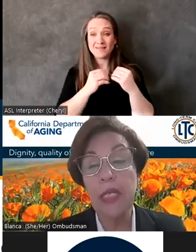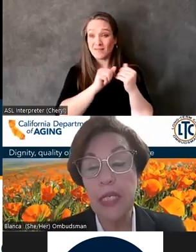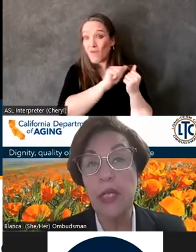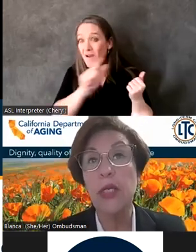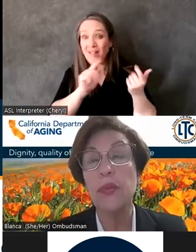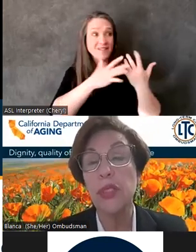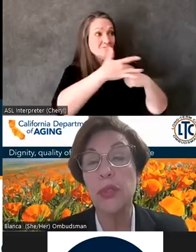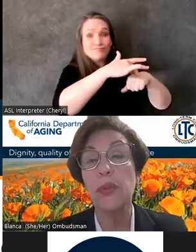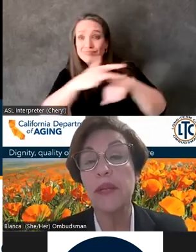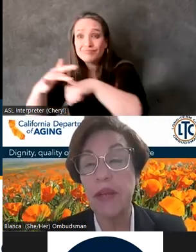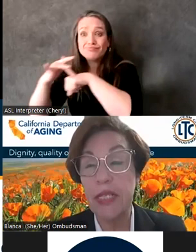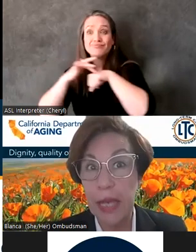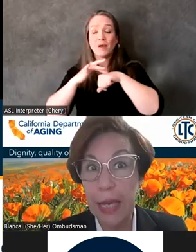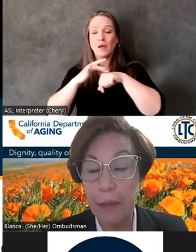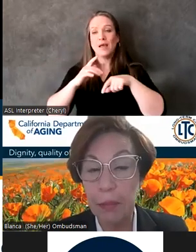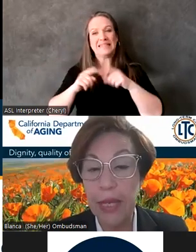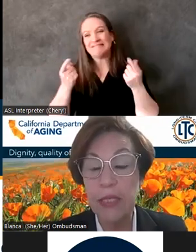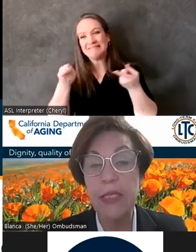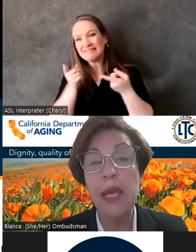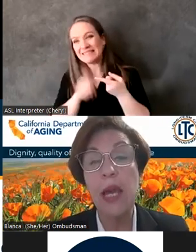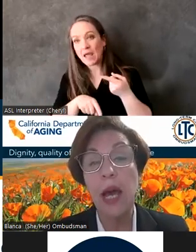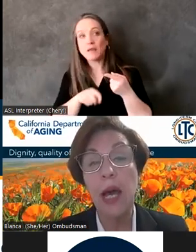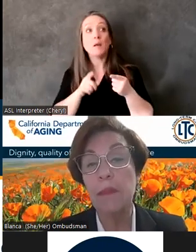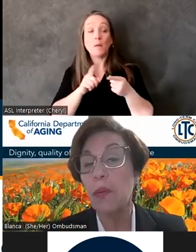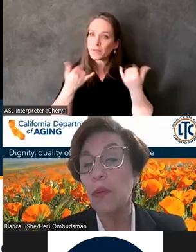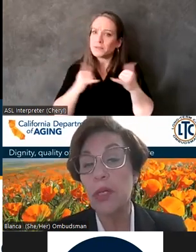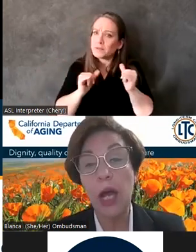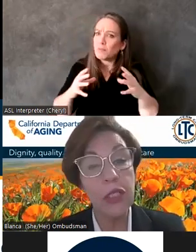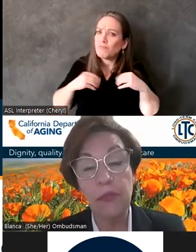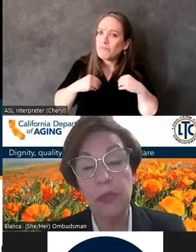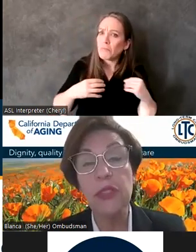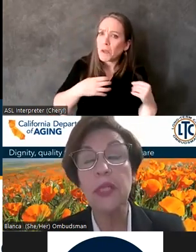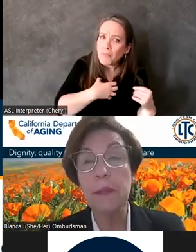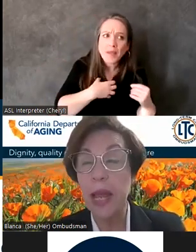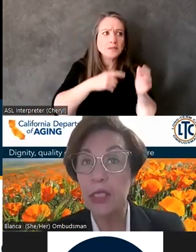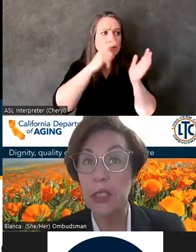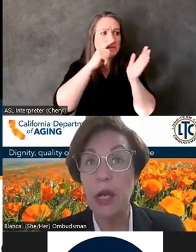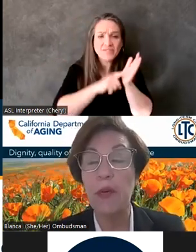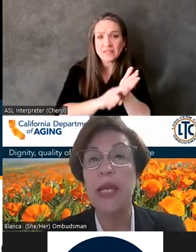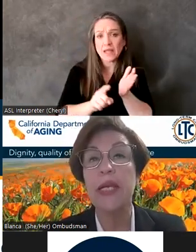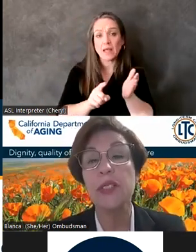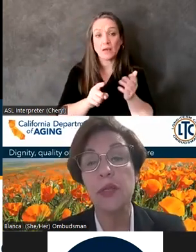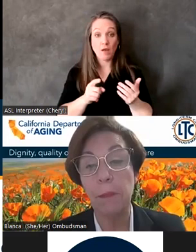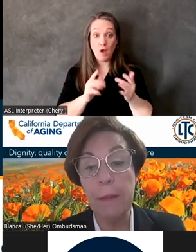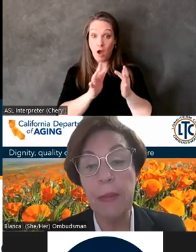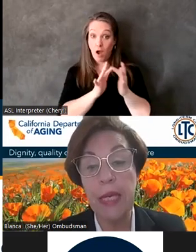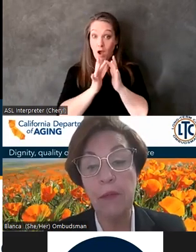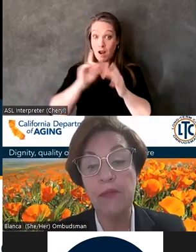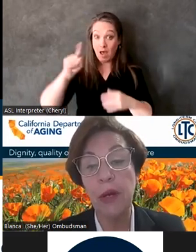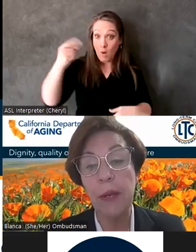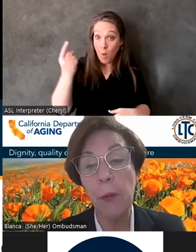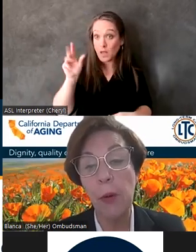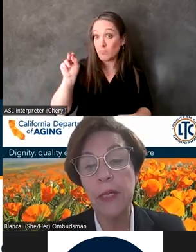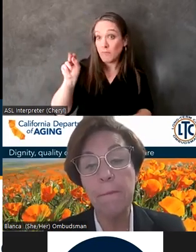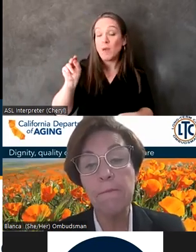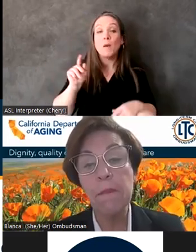have continued to investigate complaints, not just virtually, but actually going in. So the PPE was